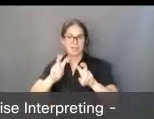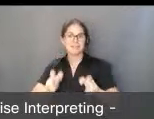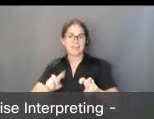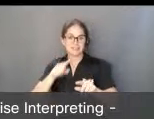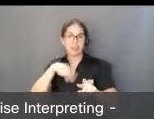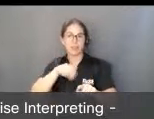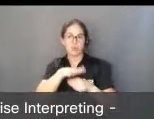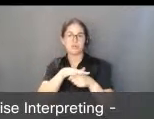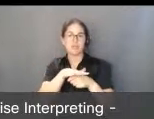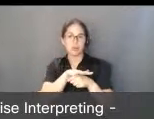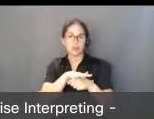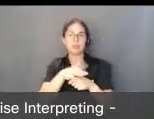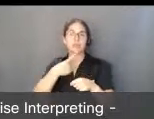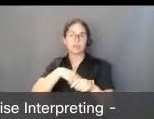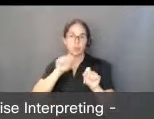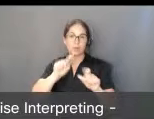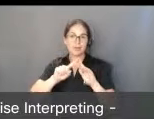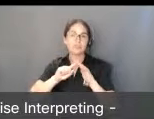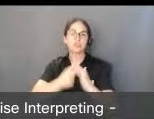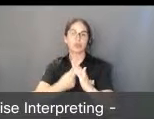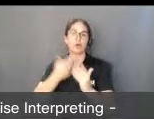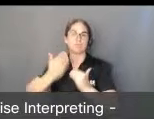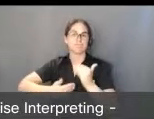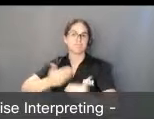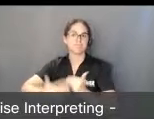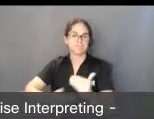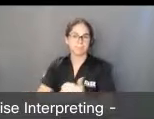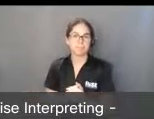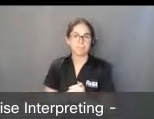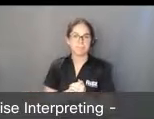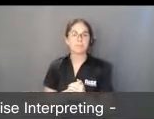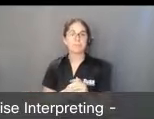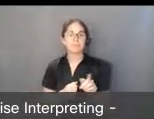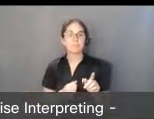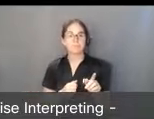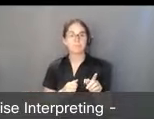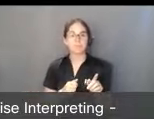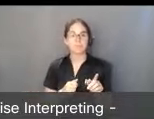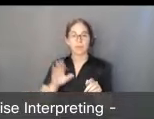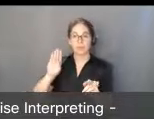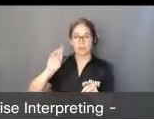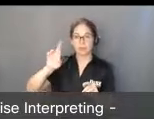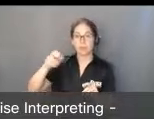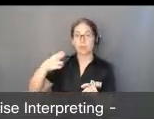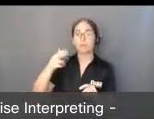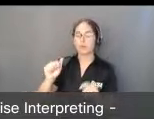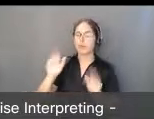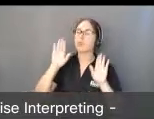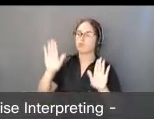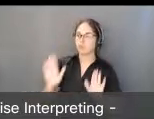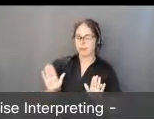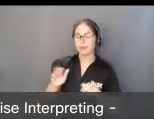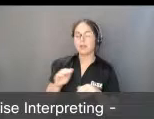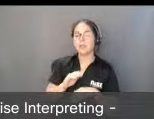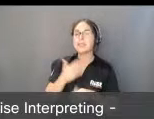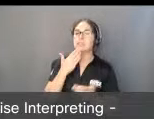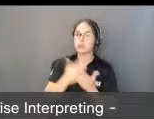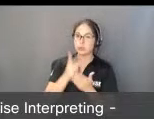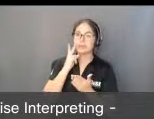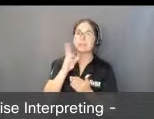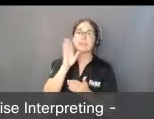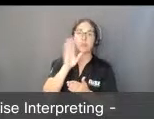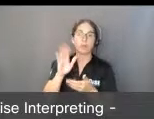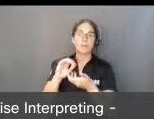in order to get started. Okay. That's great. And it's also good to see that there'll be